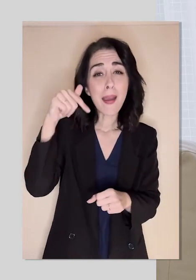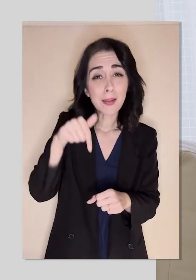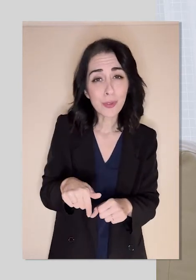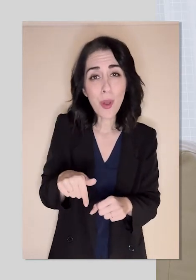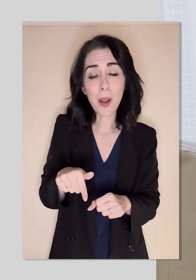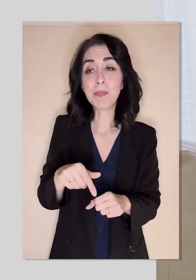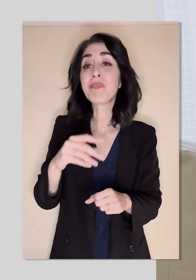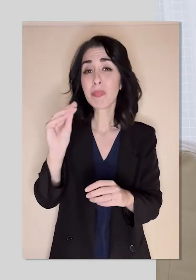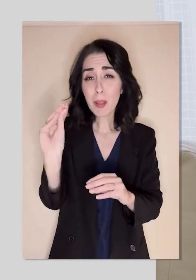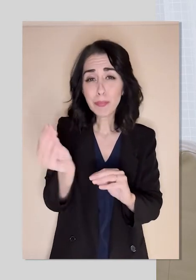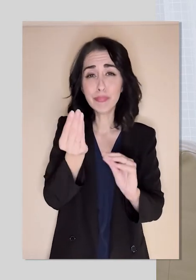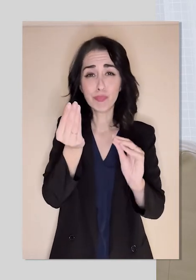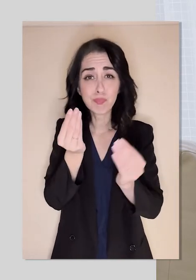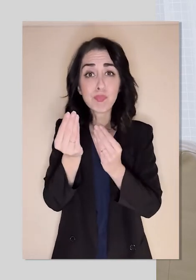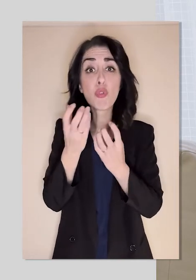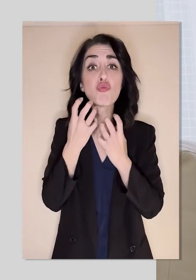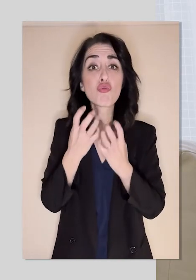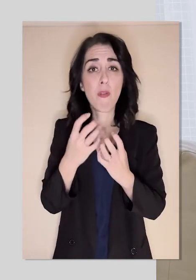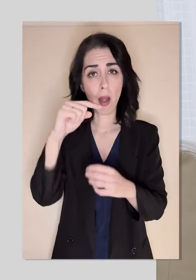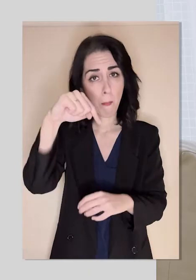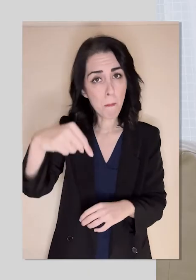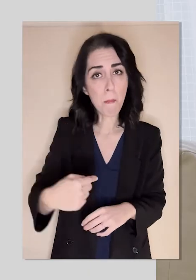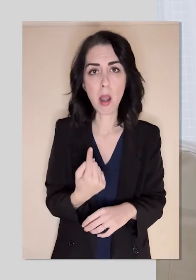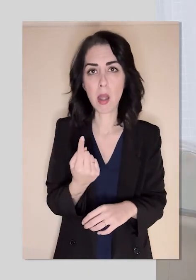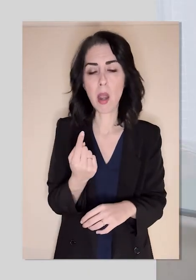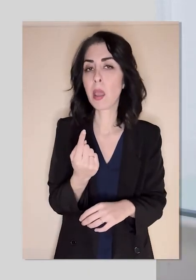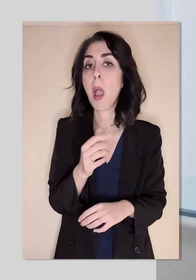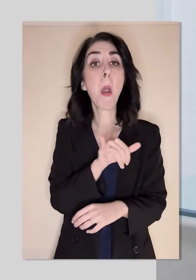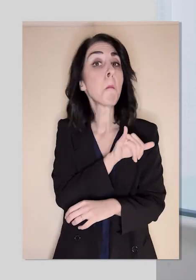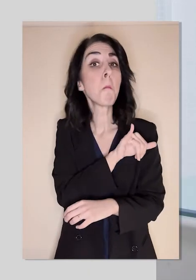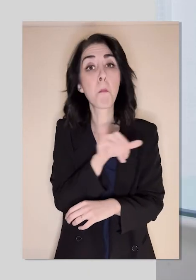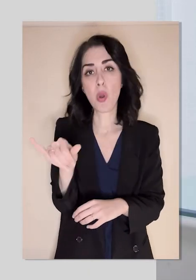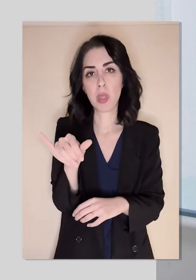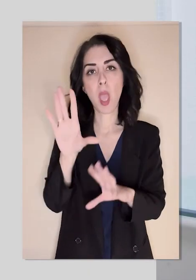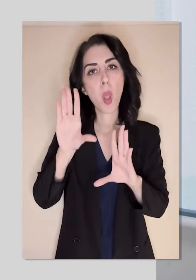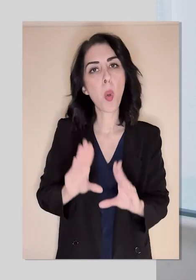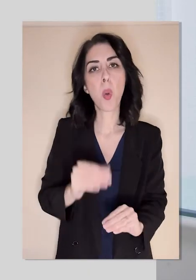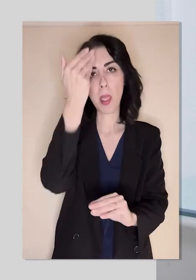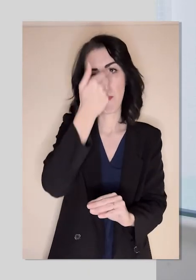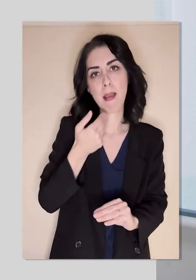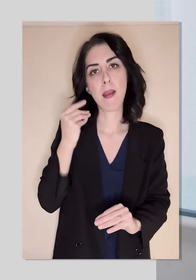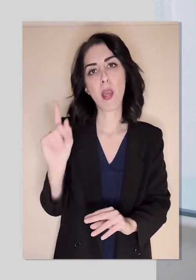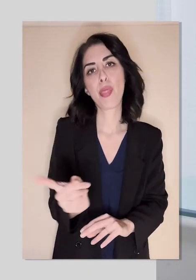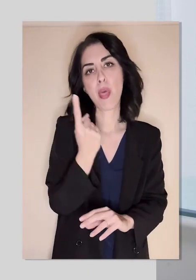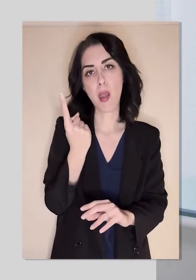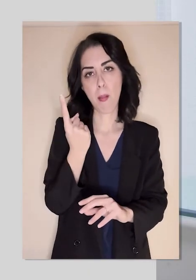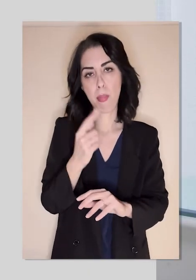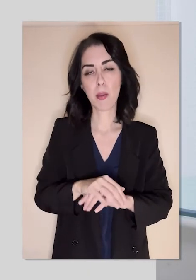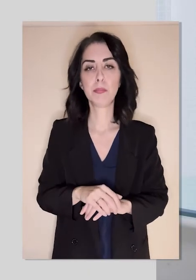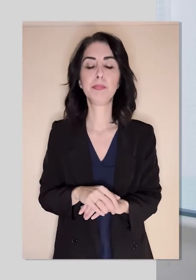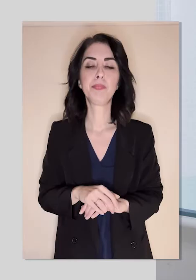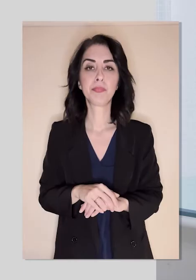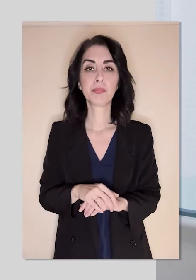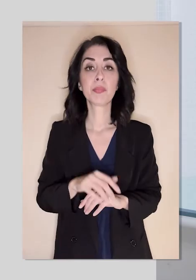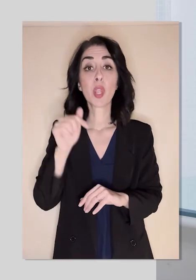almost none in my entire history of treating migraine. And before proceeding to the novel generation